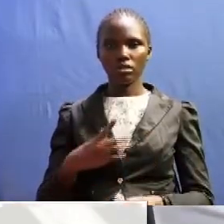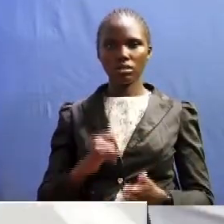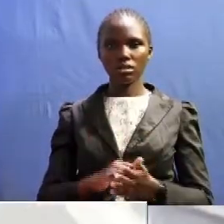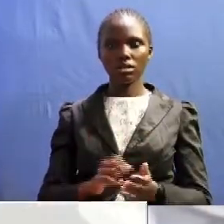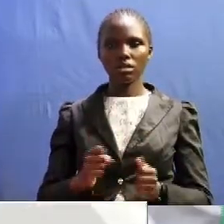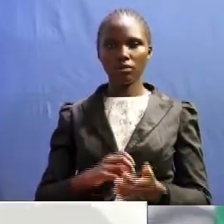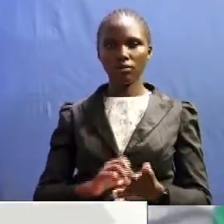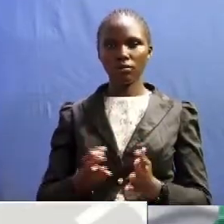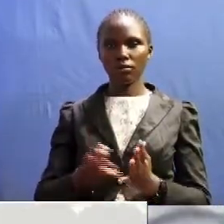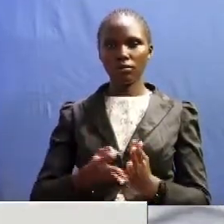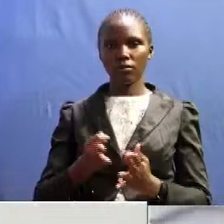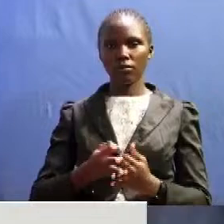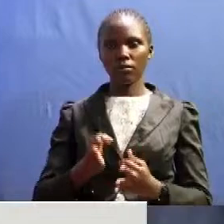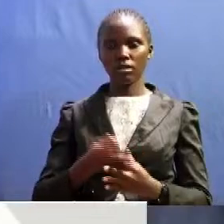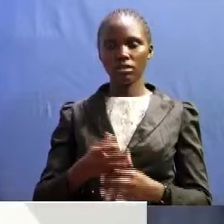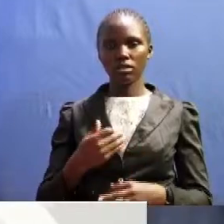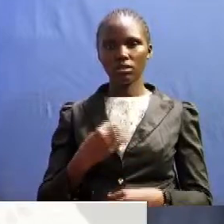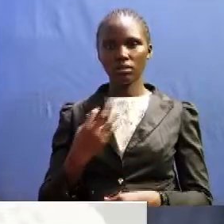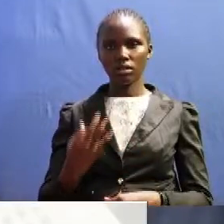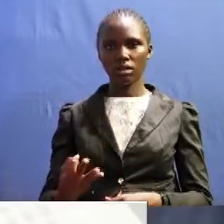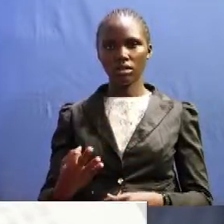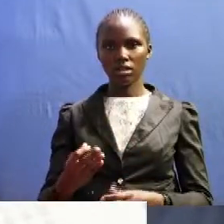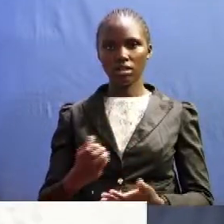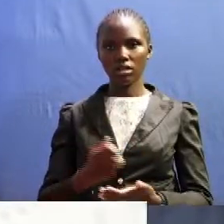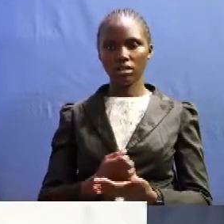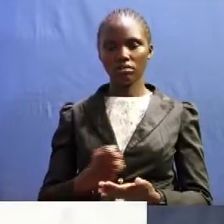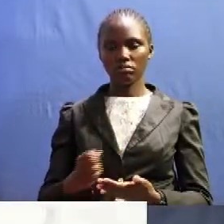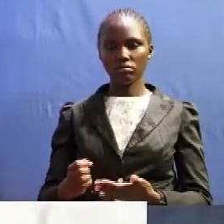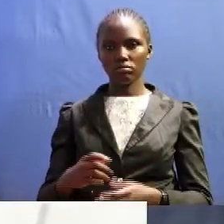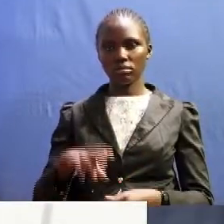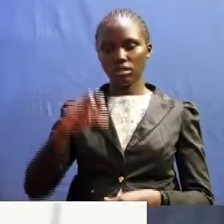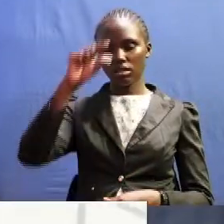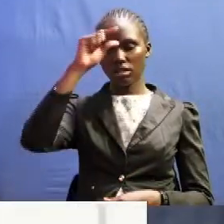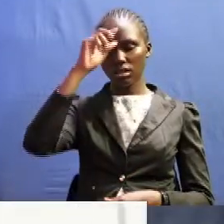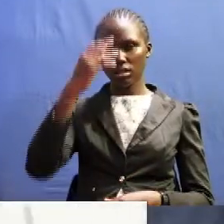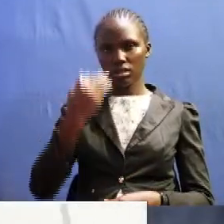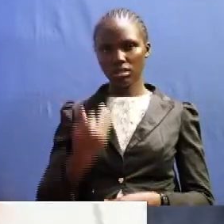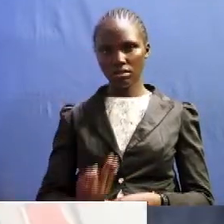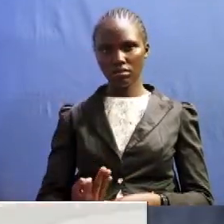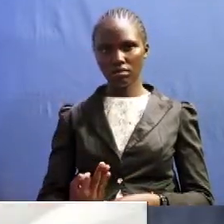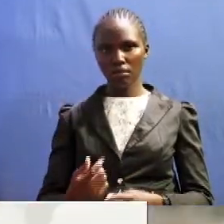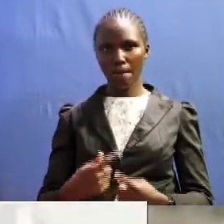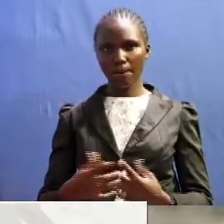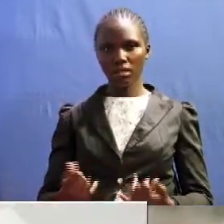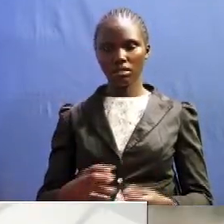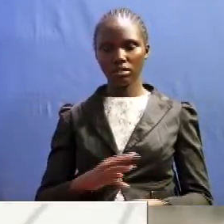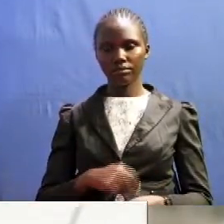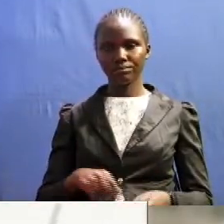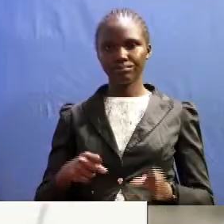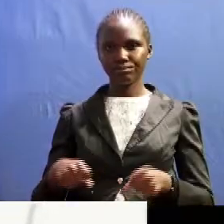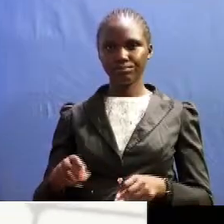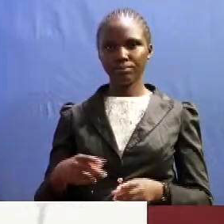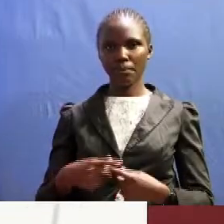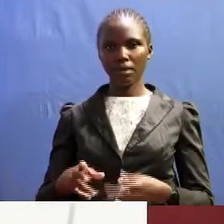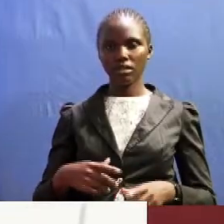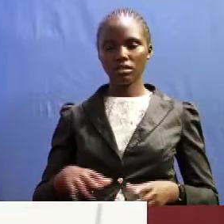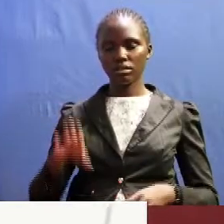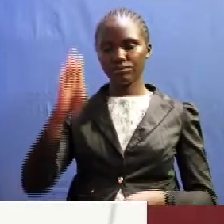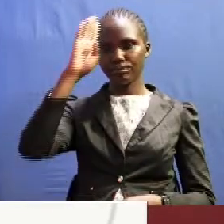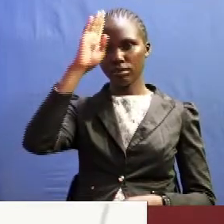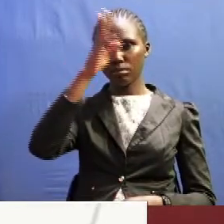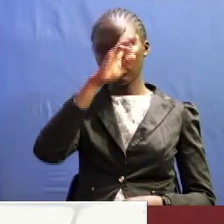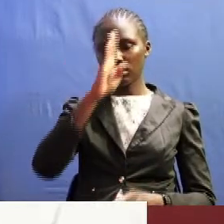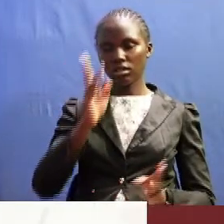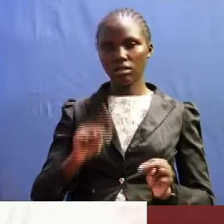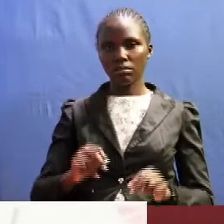files recommending prosecution of 3 sitting governors, Wamatangi, Marsabit Muhammad Ali and Bomet's Hilary